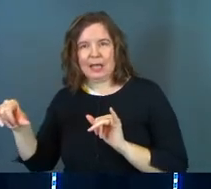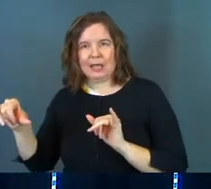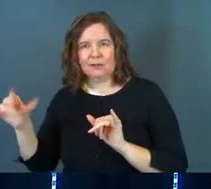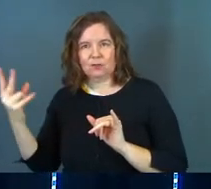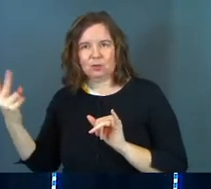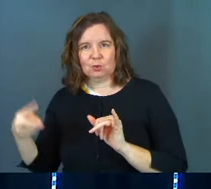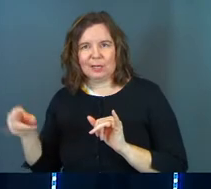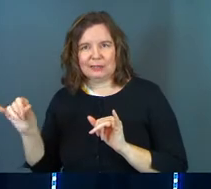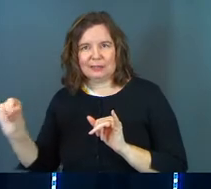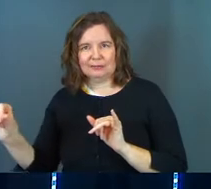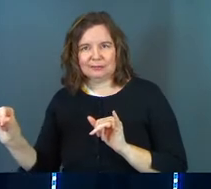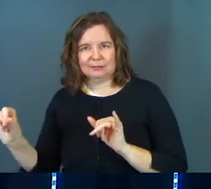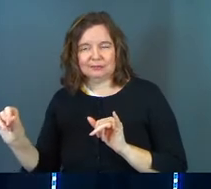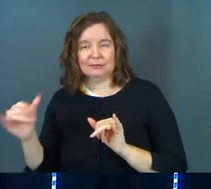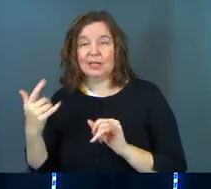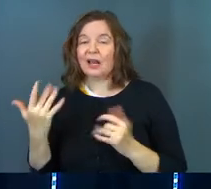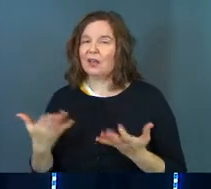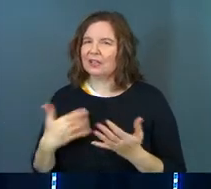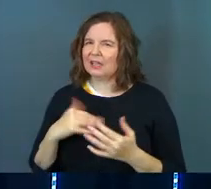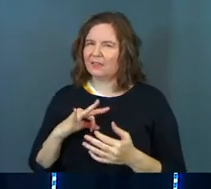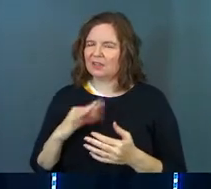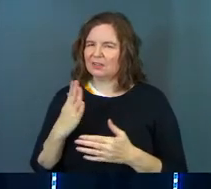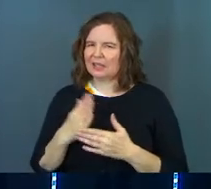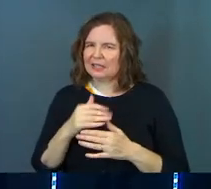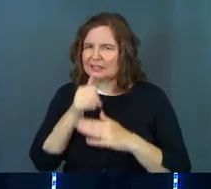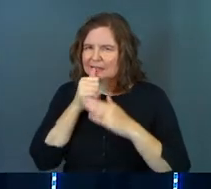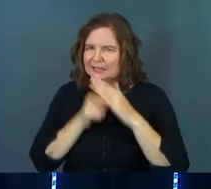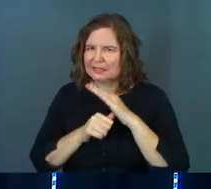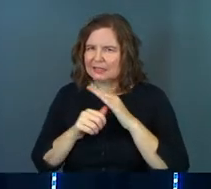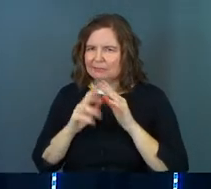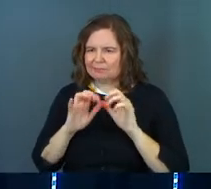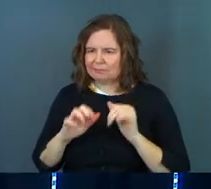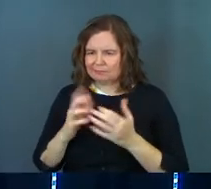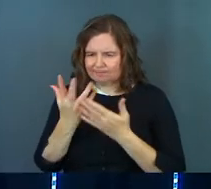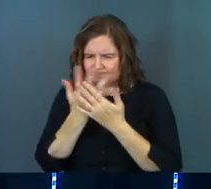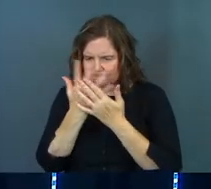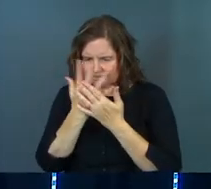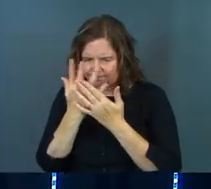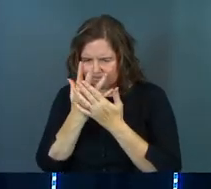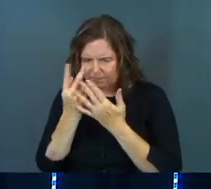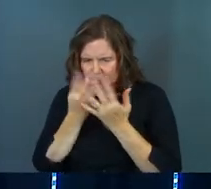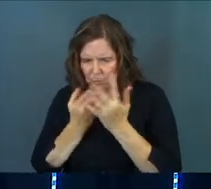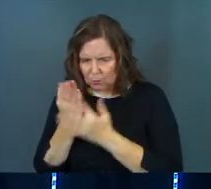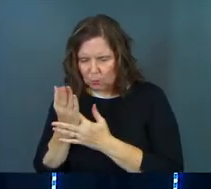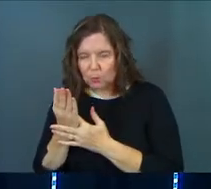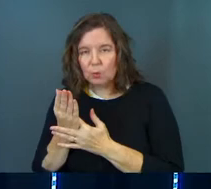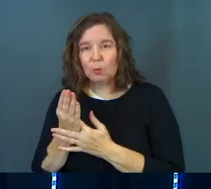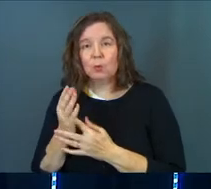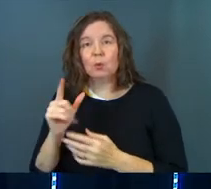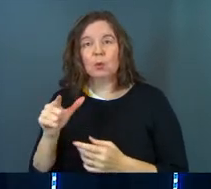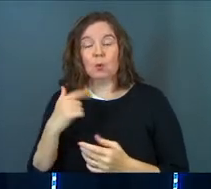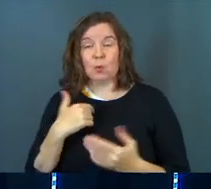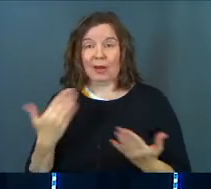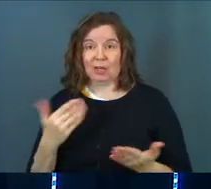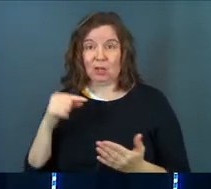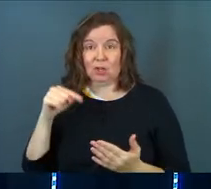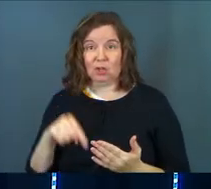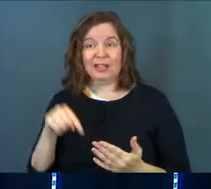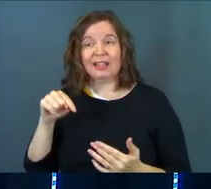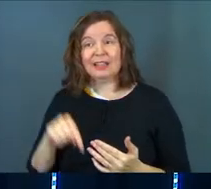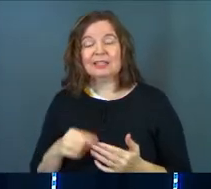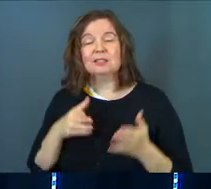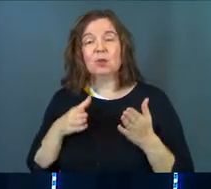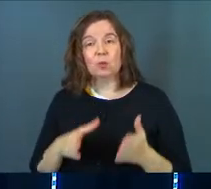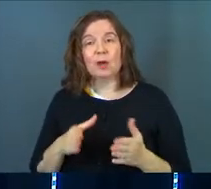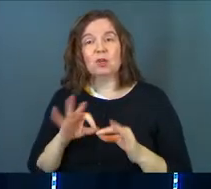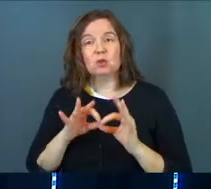next 2 days. Now this right here, if there's like a secret decoder lens that you need to read something through, the lens is right here. This